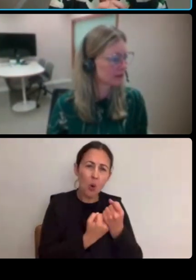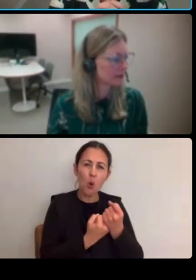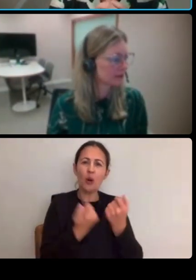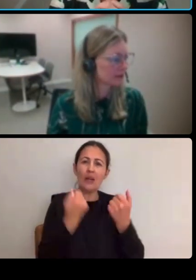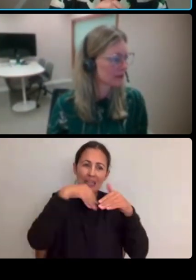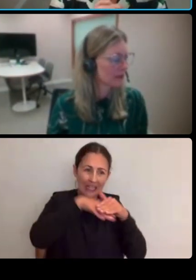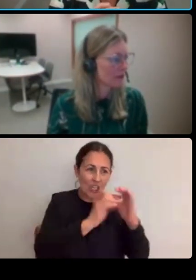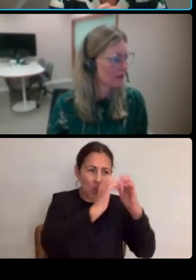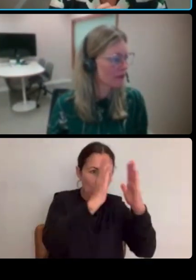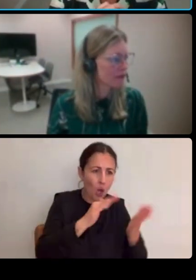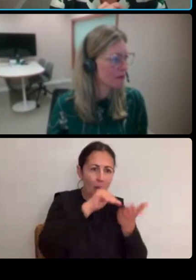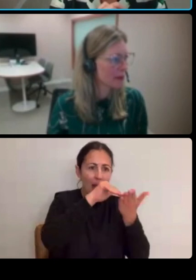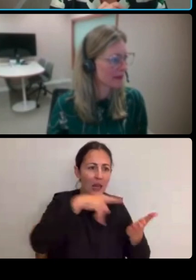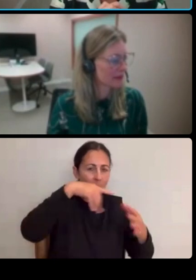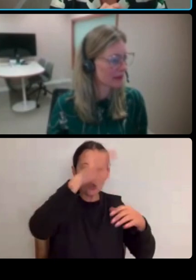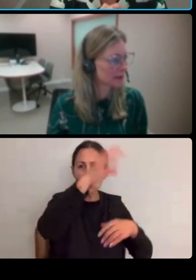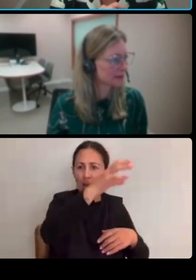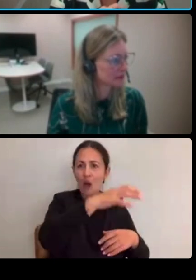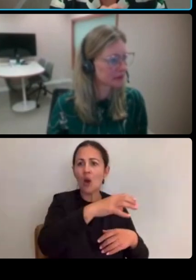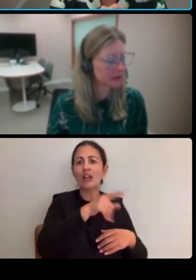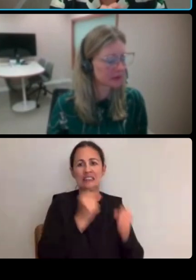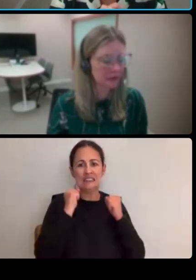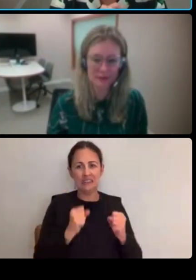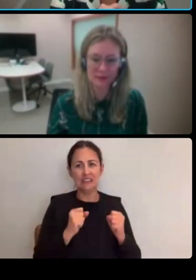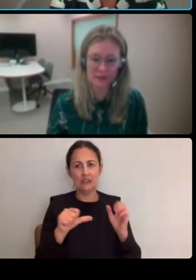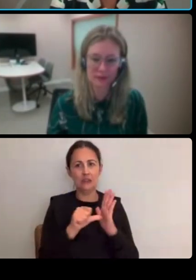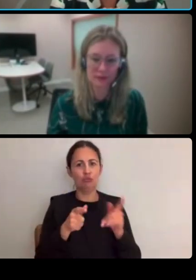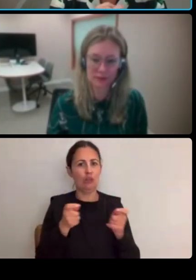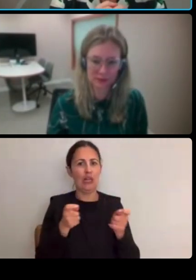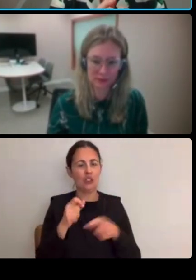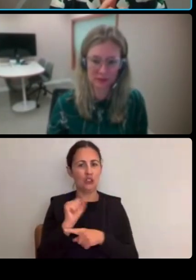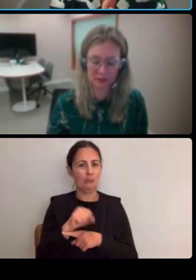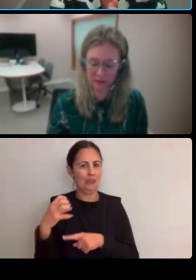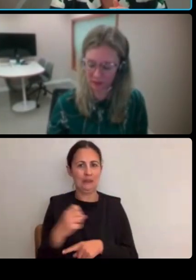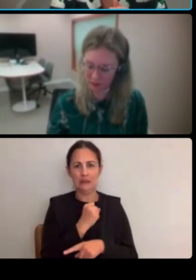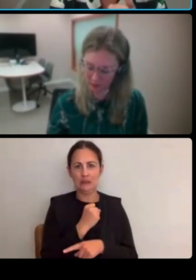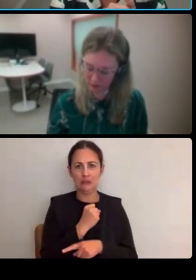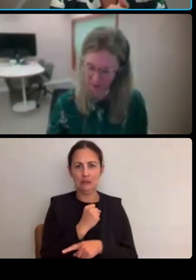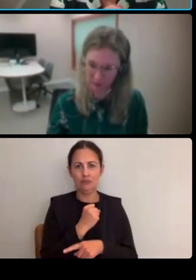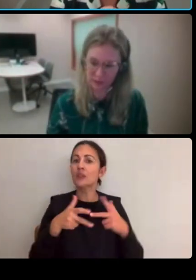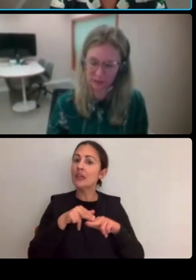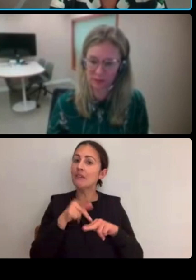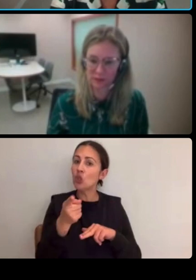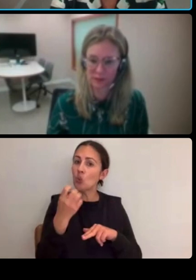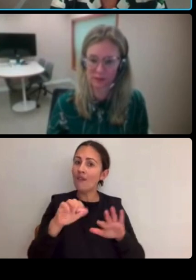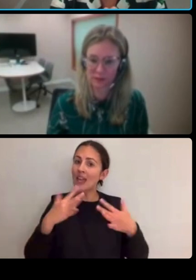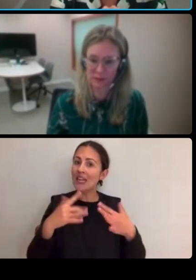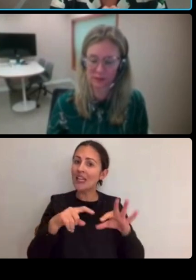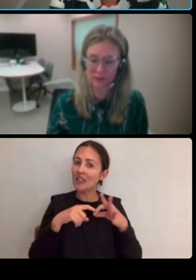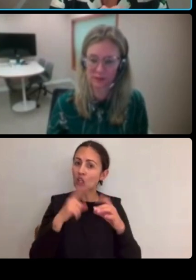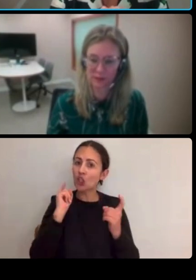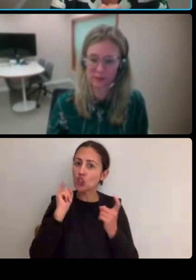categories. I hope that answers your question, but if you do have concerns, please respond through the consultation